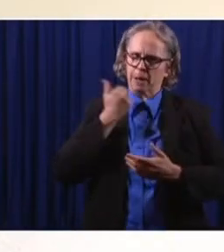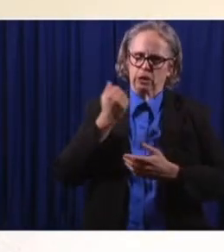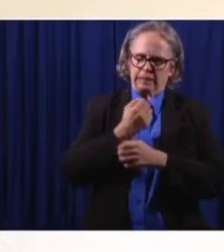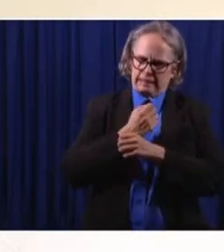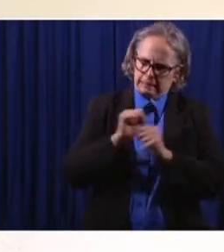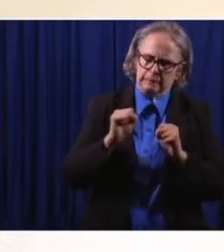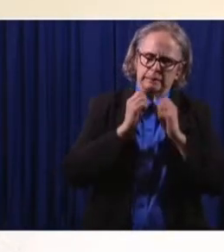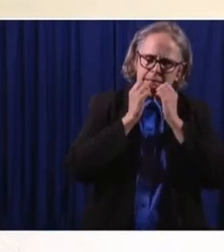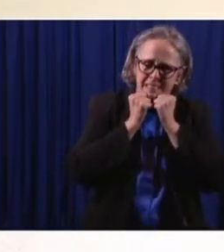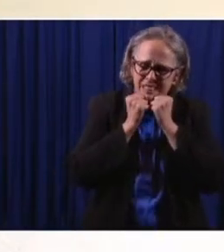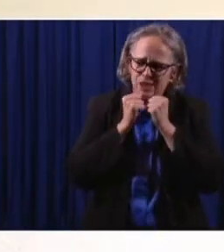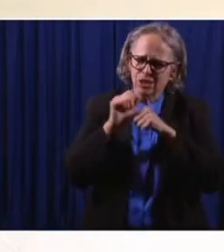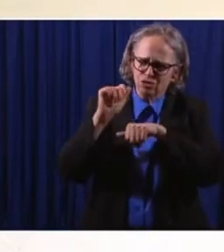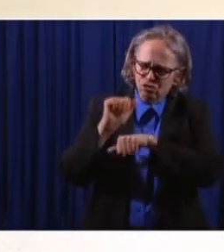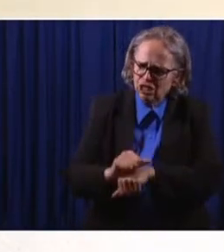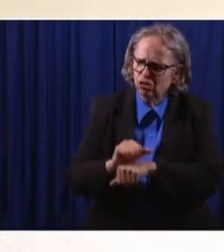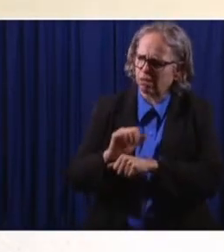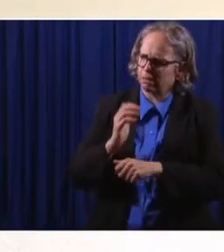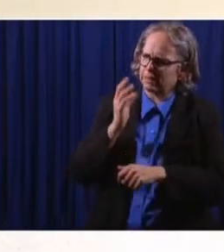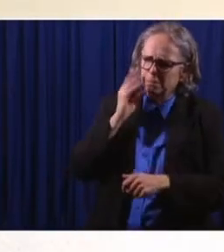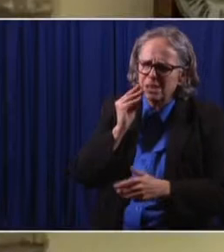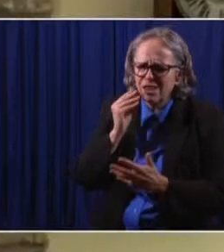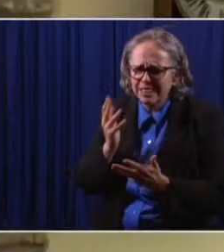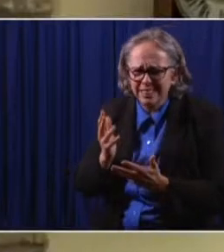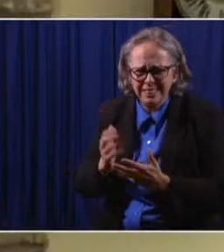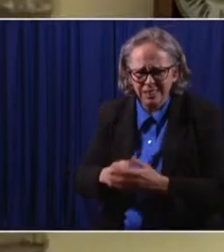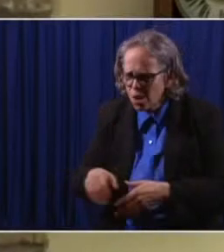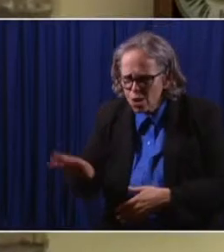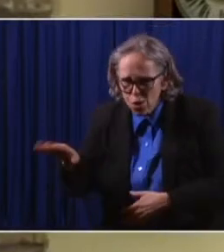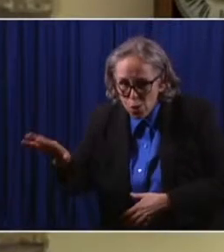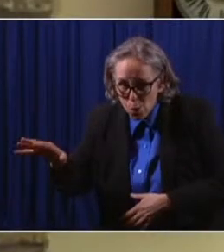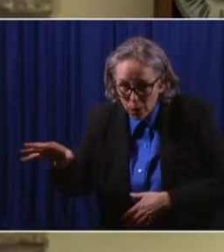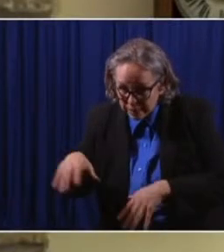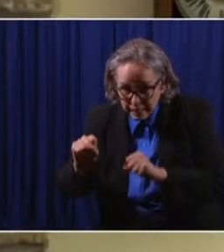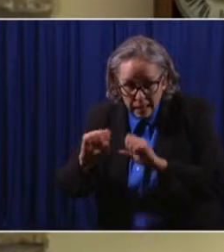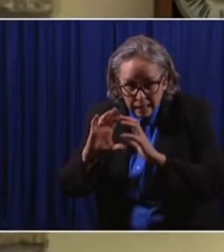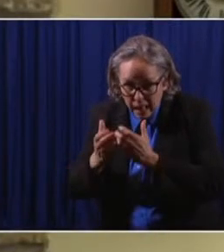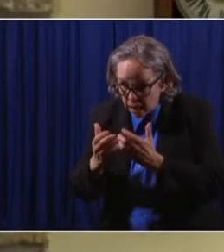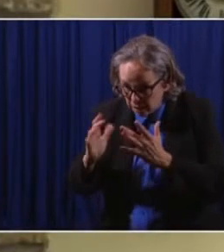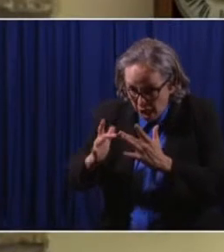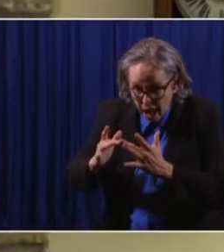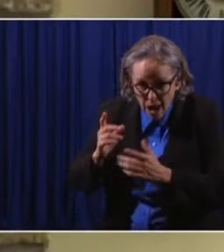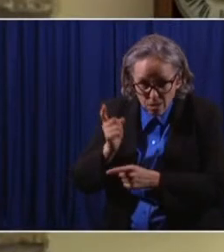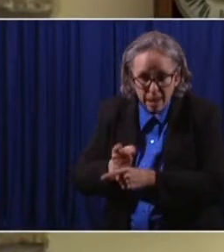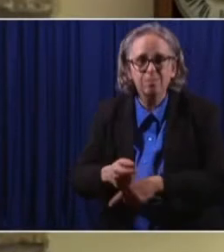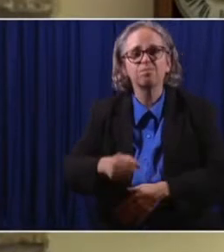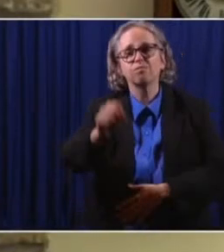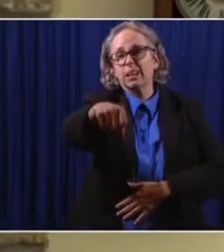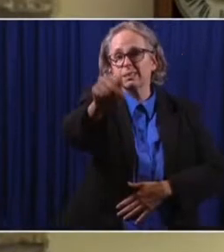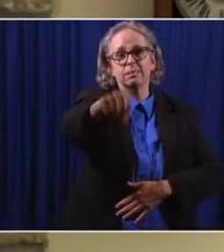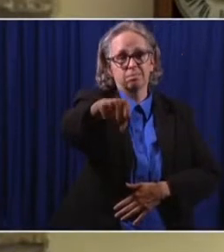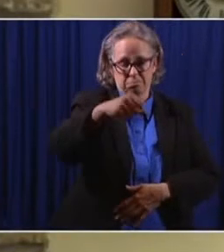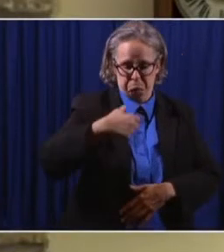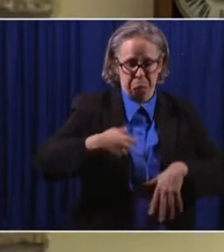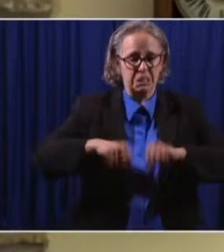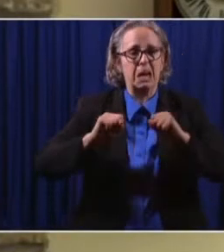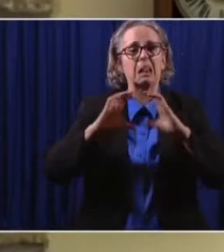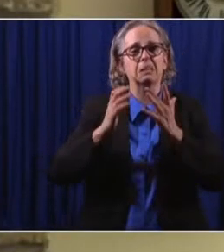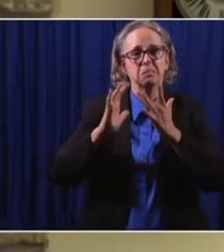So are you taking some courses online? I am. Yes. So